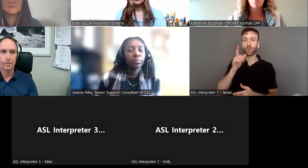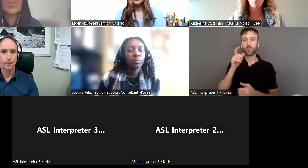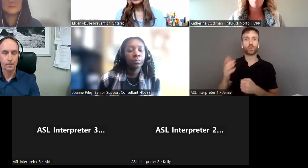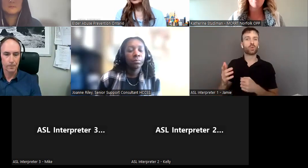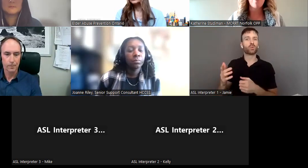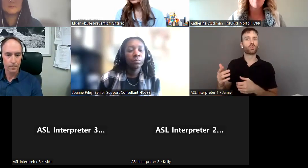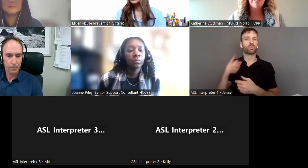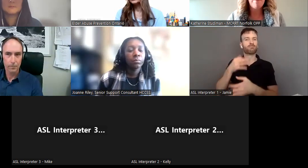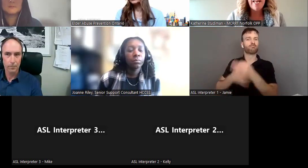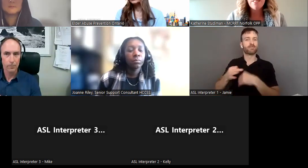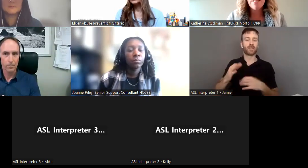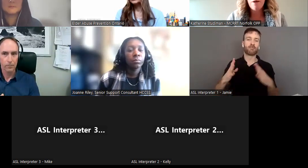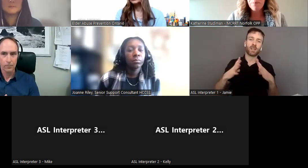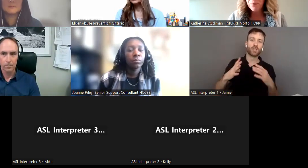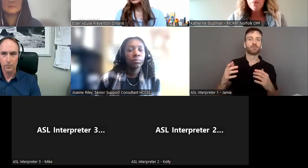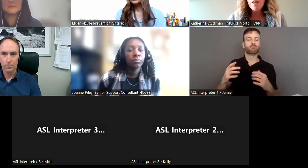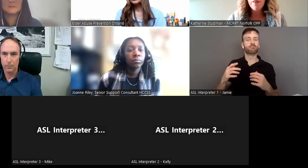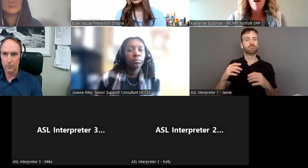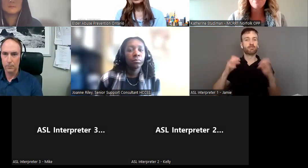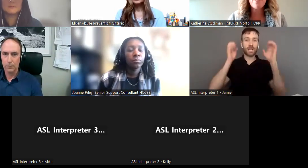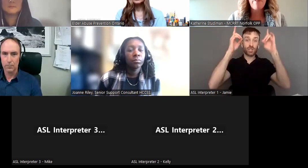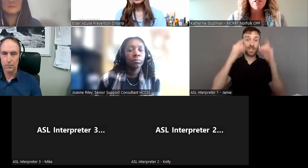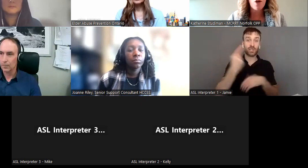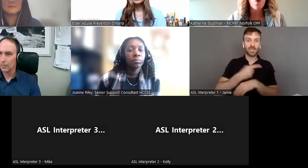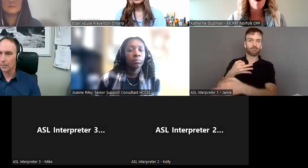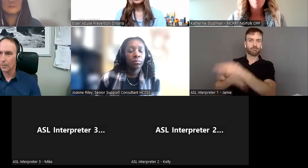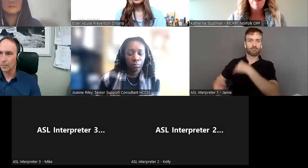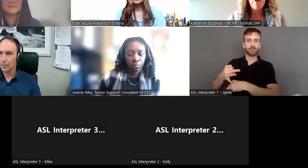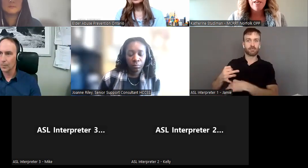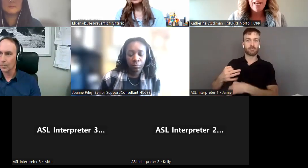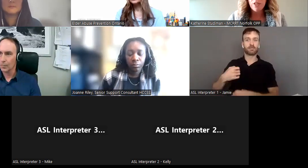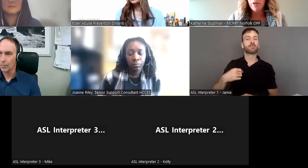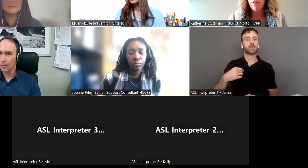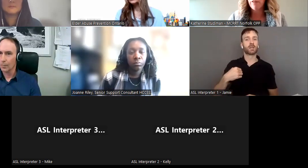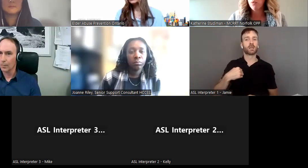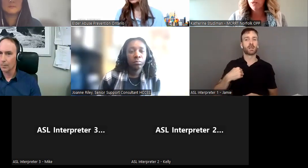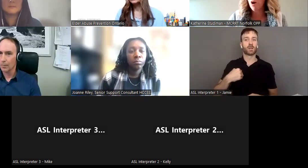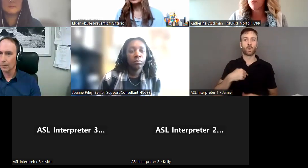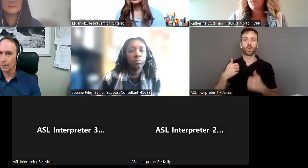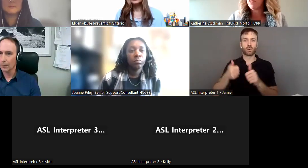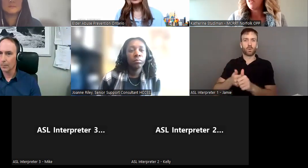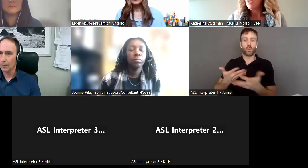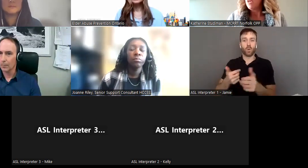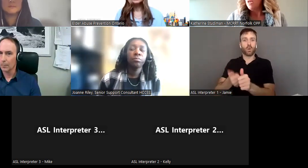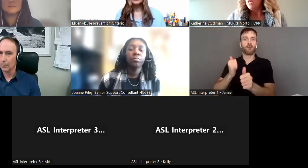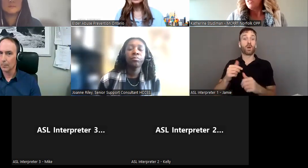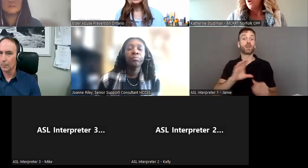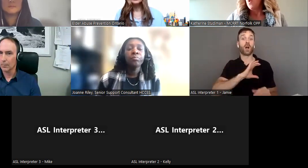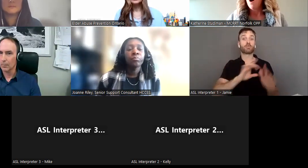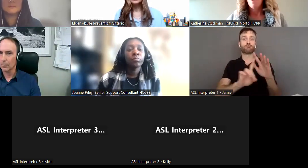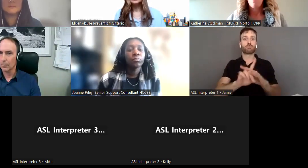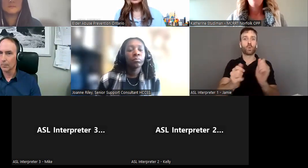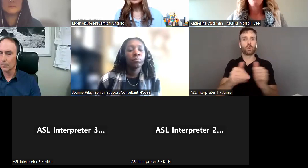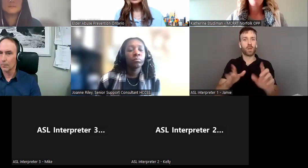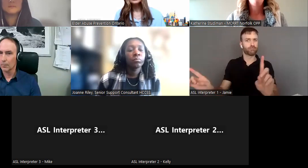just so we try to eliminate the officers having to go without any sort of coverage when possible.